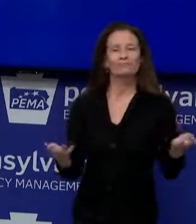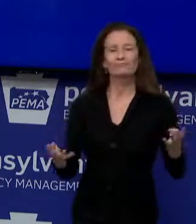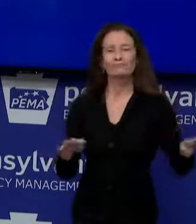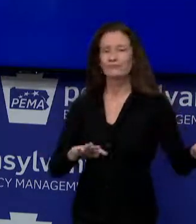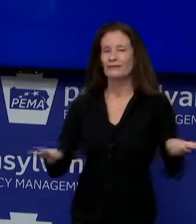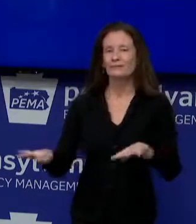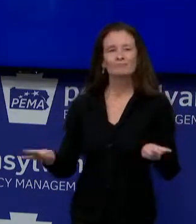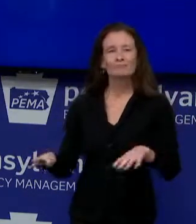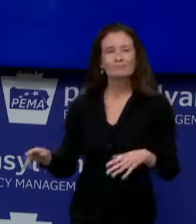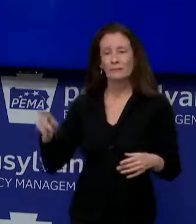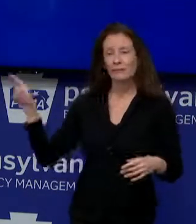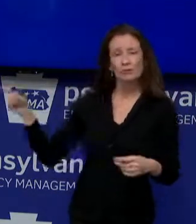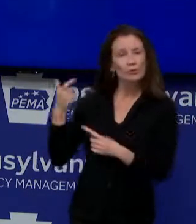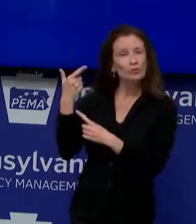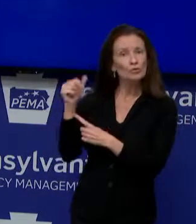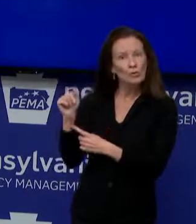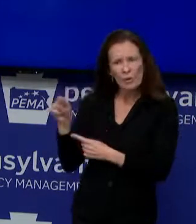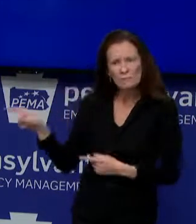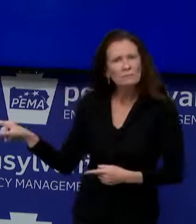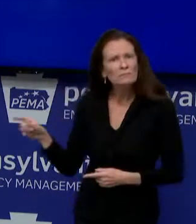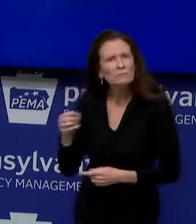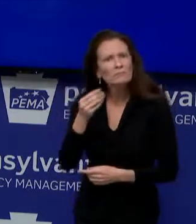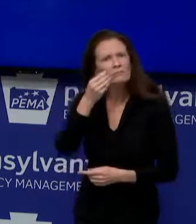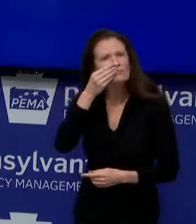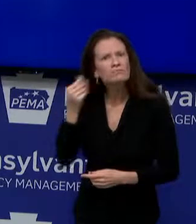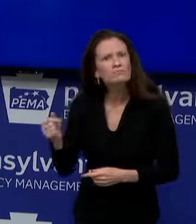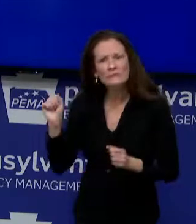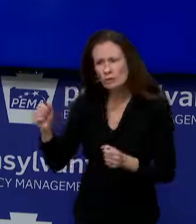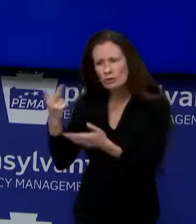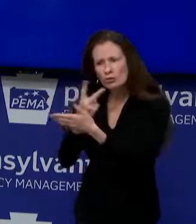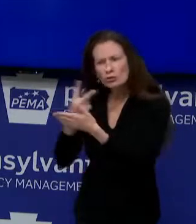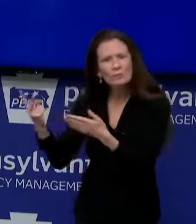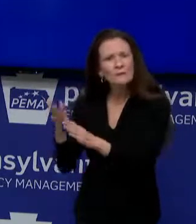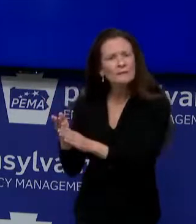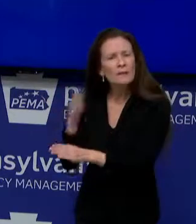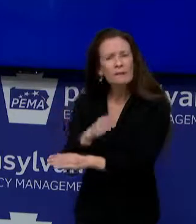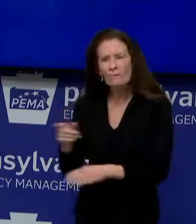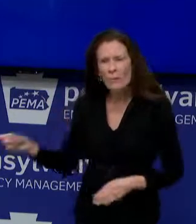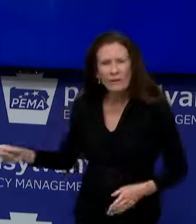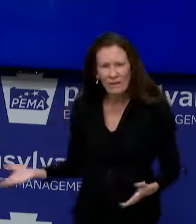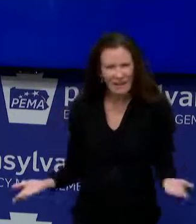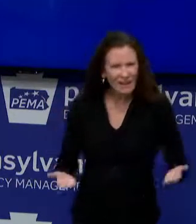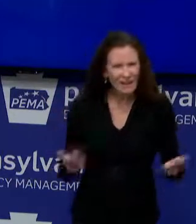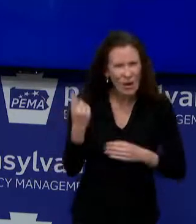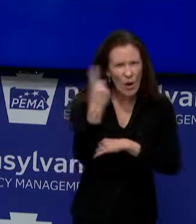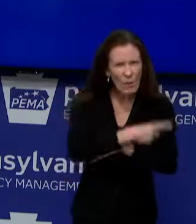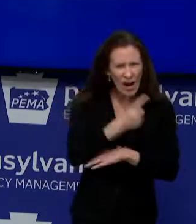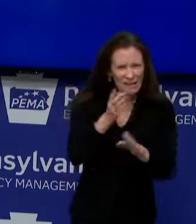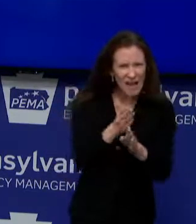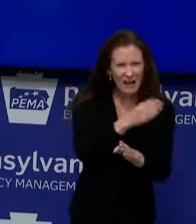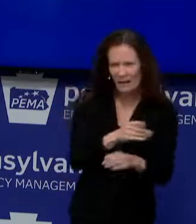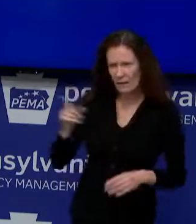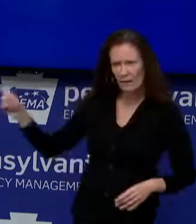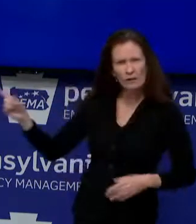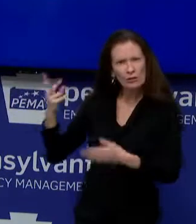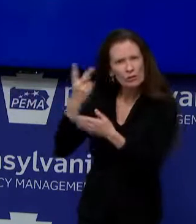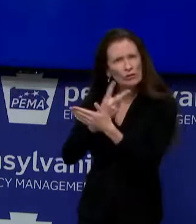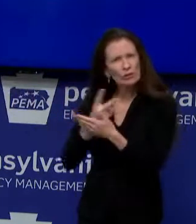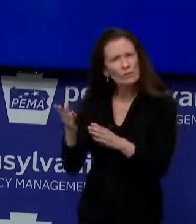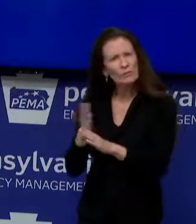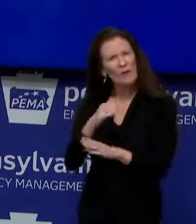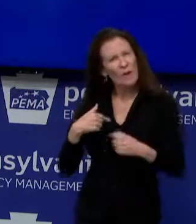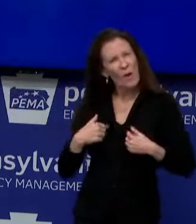And so the election results are being reported in a very timely fashion. So I'd like to see that kind of